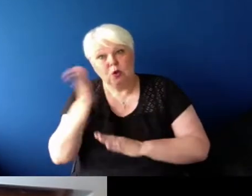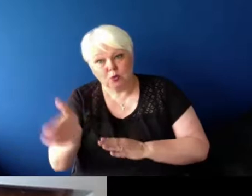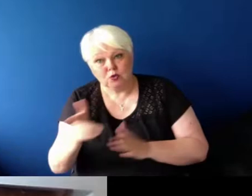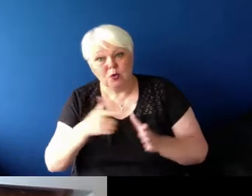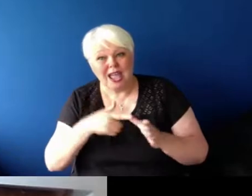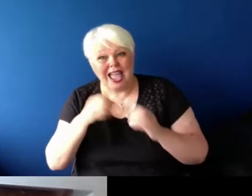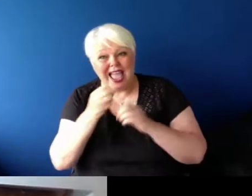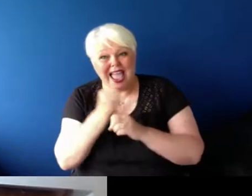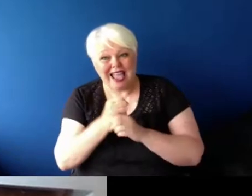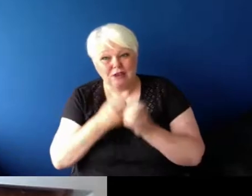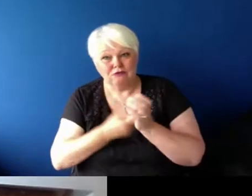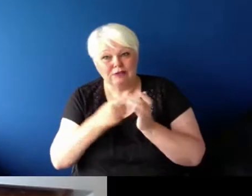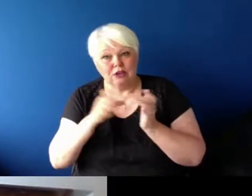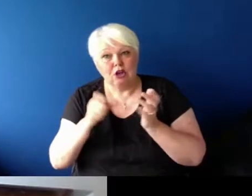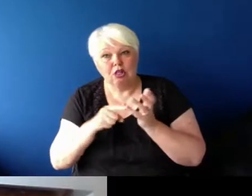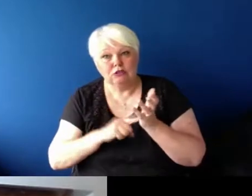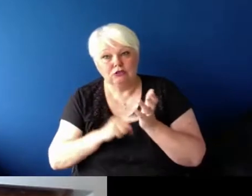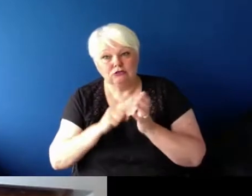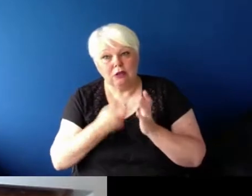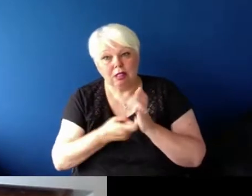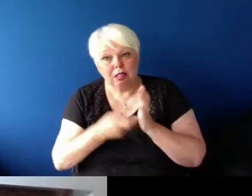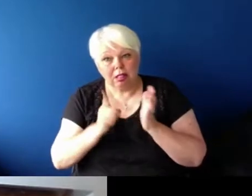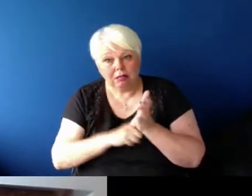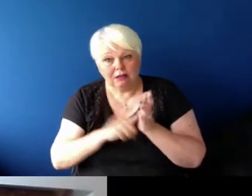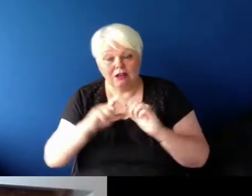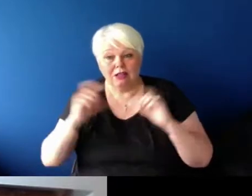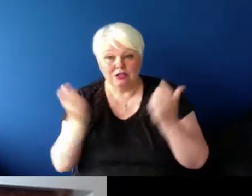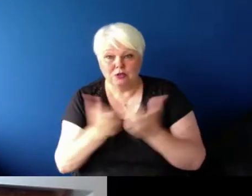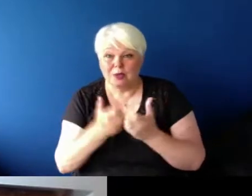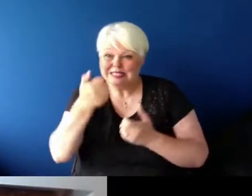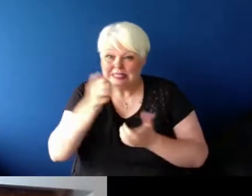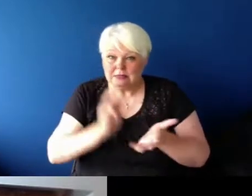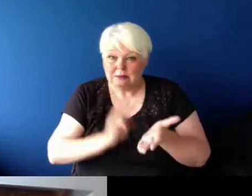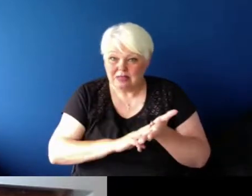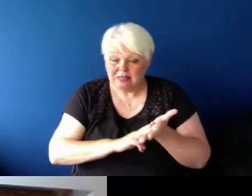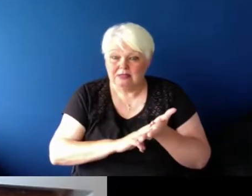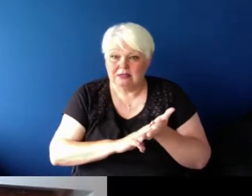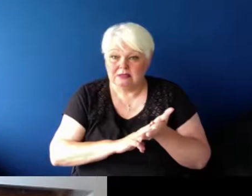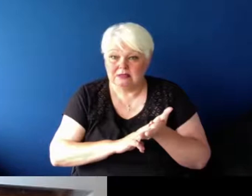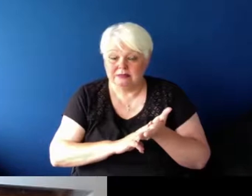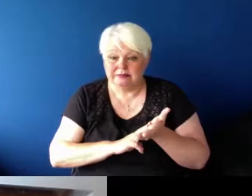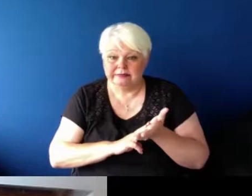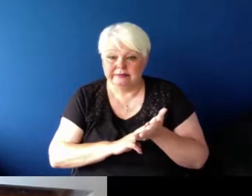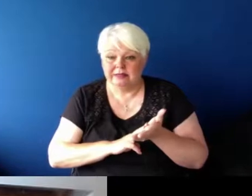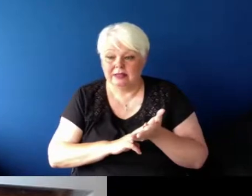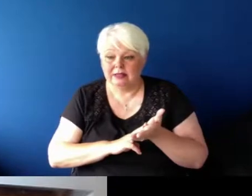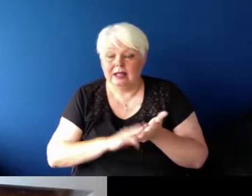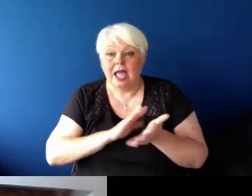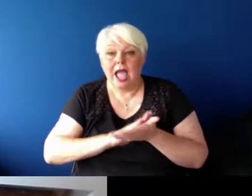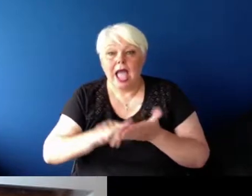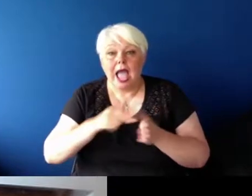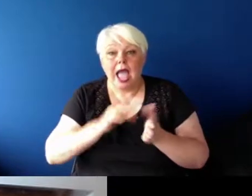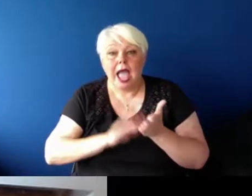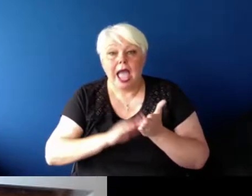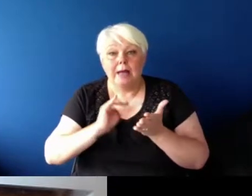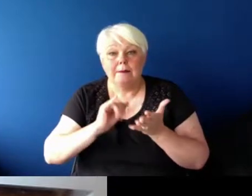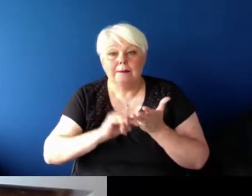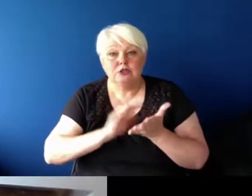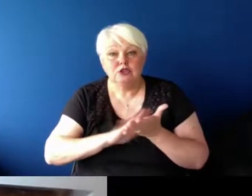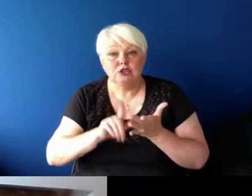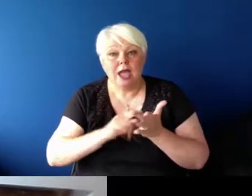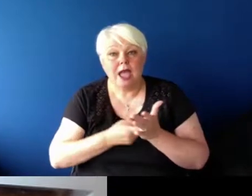So I went farming. So I was 6 months down on the in Hampshire on a dairy